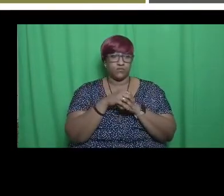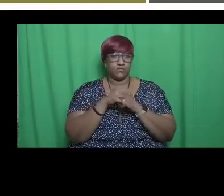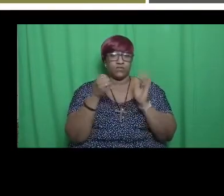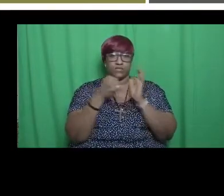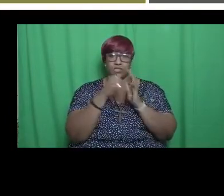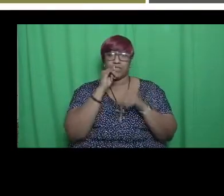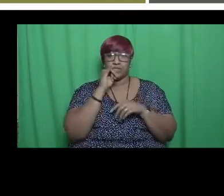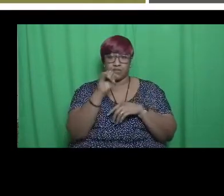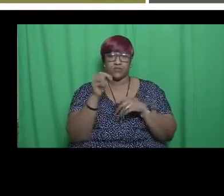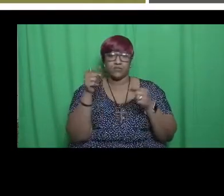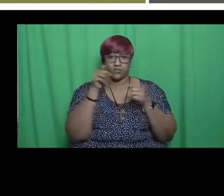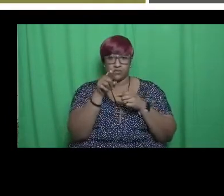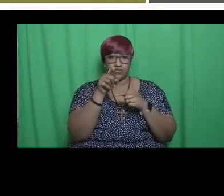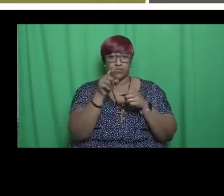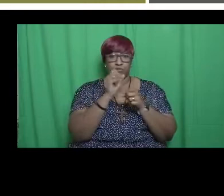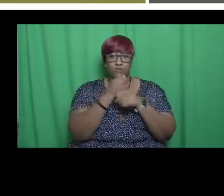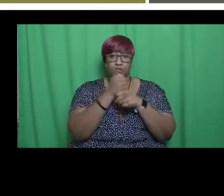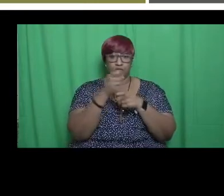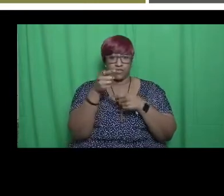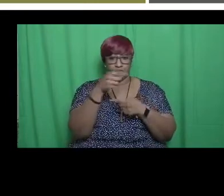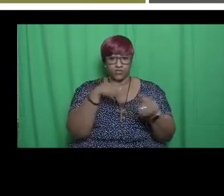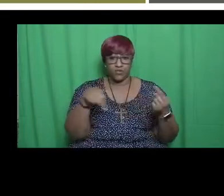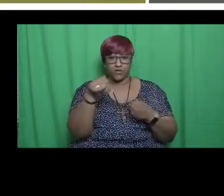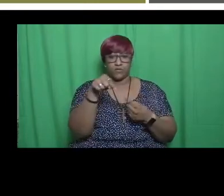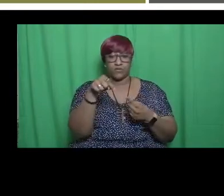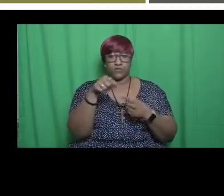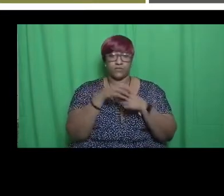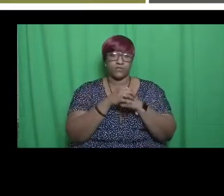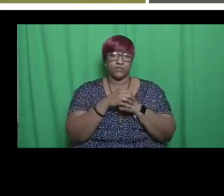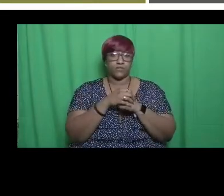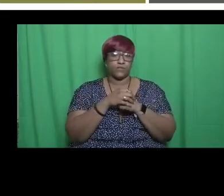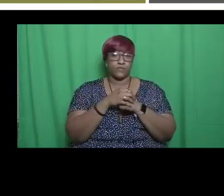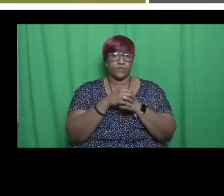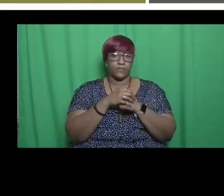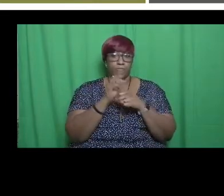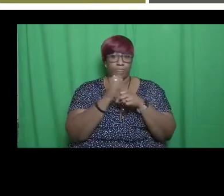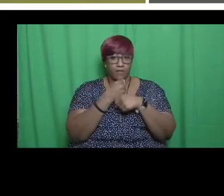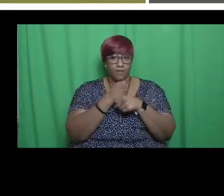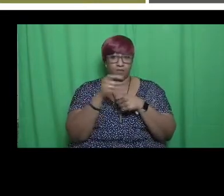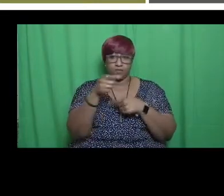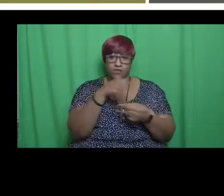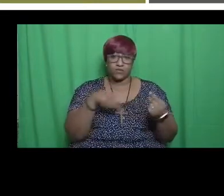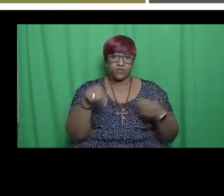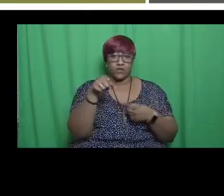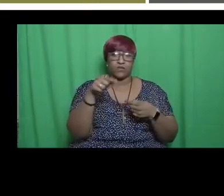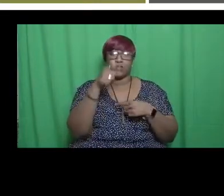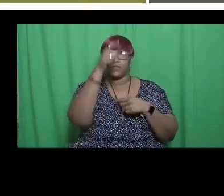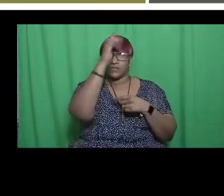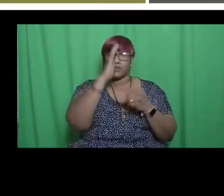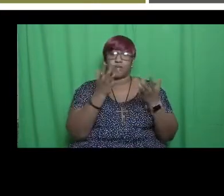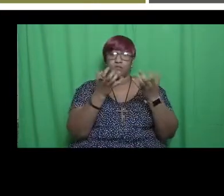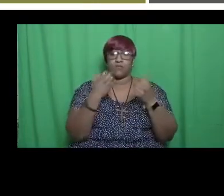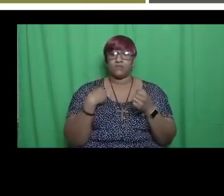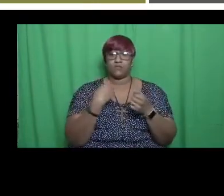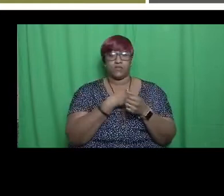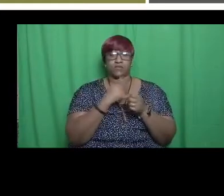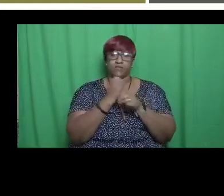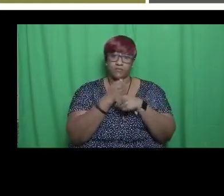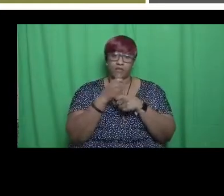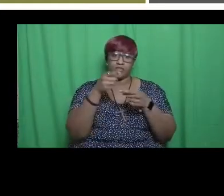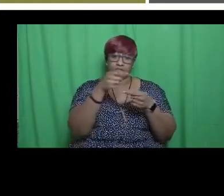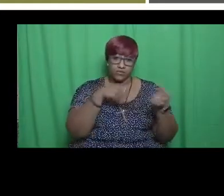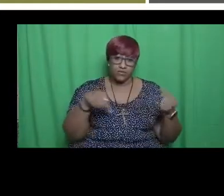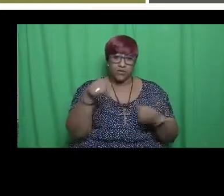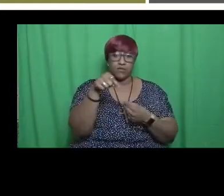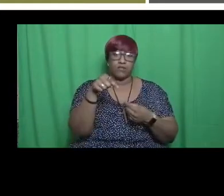It's you. Make that turn. Make that turn. God wants us to make the